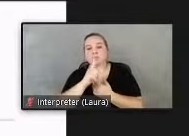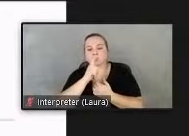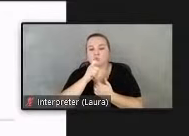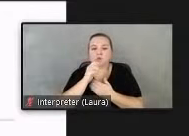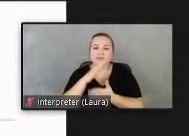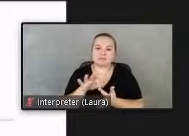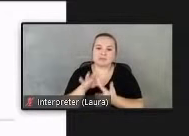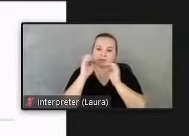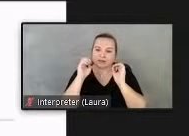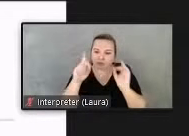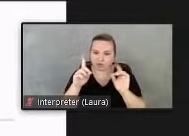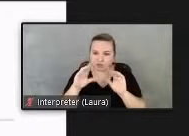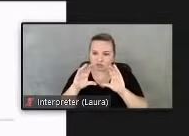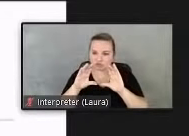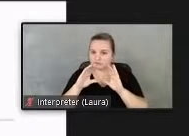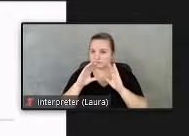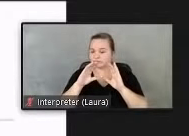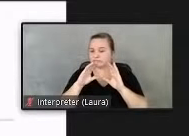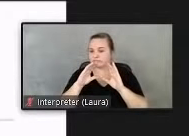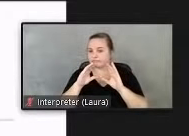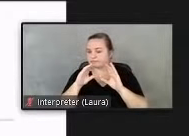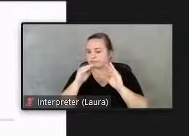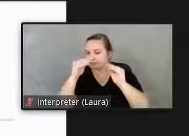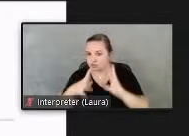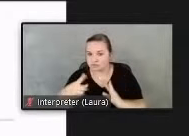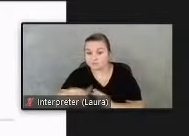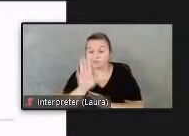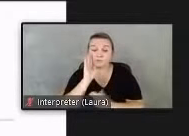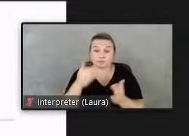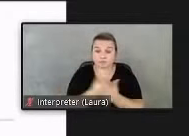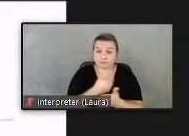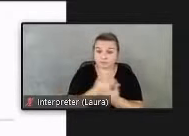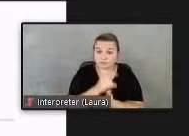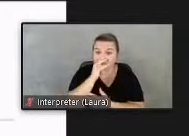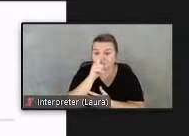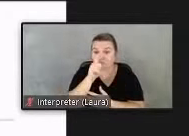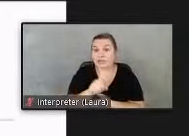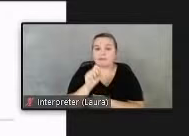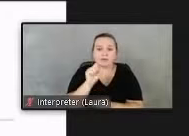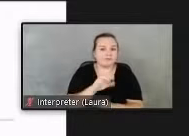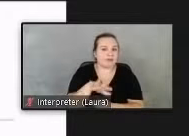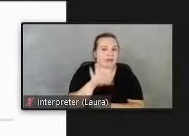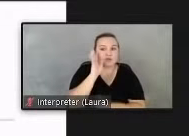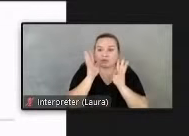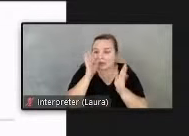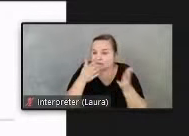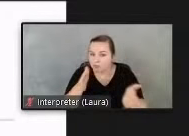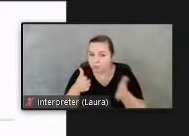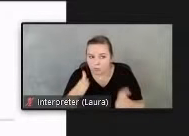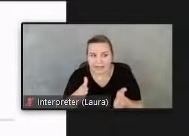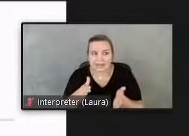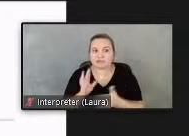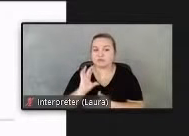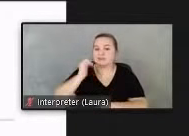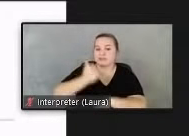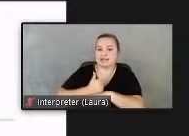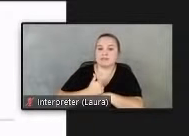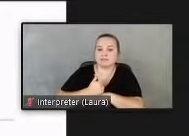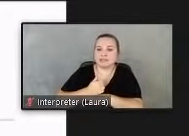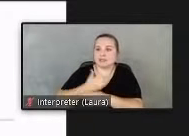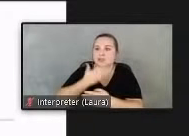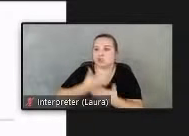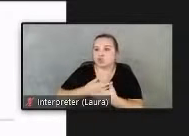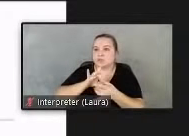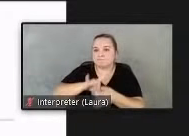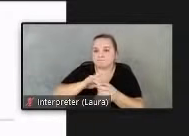teachers who continue to have these kids. You're going to have new kids, and you're going to have to work on finding creative ways of establishing rapport with these kids and